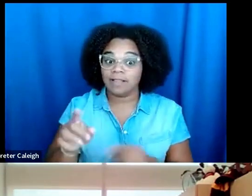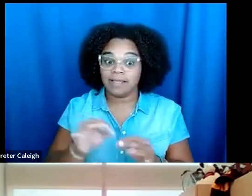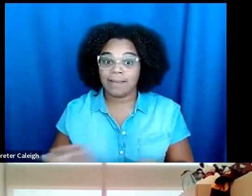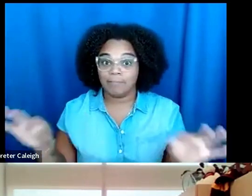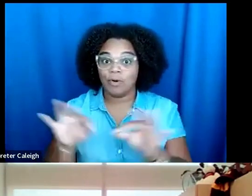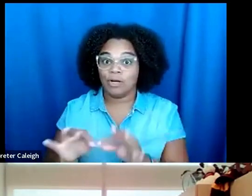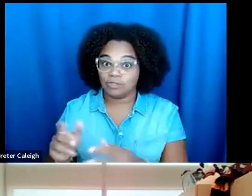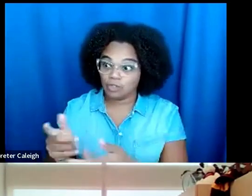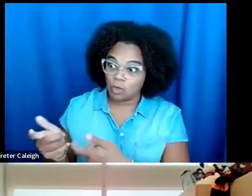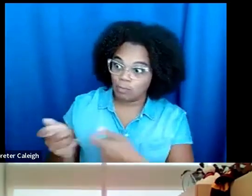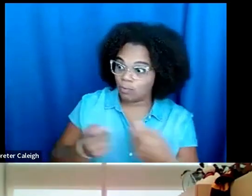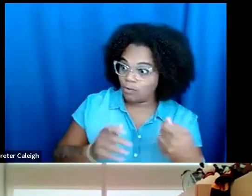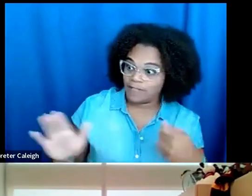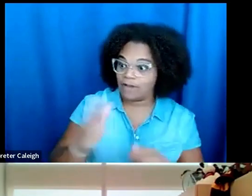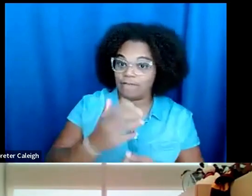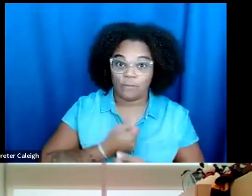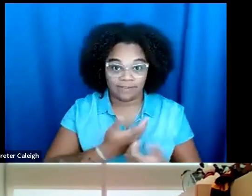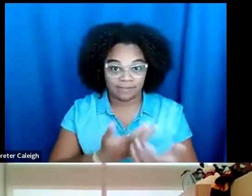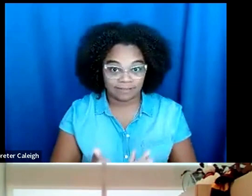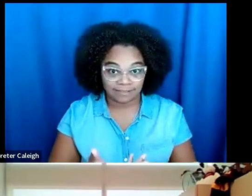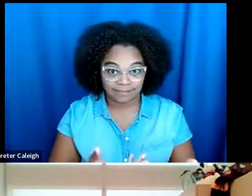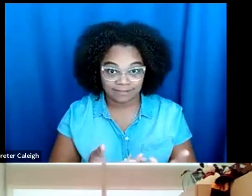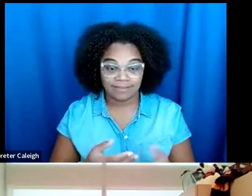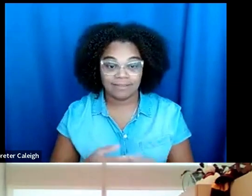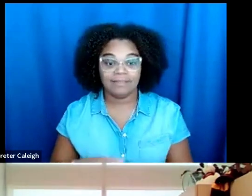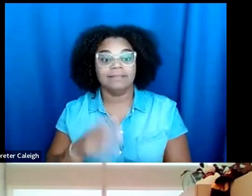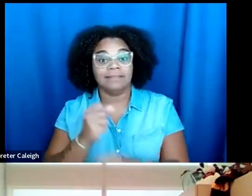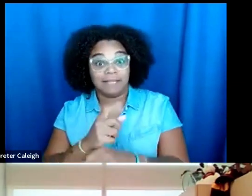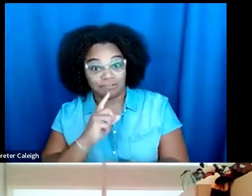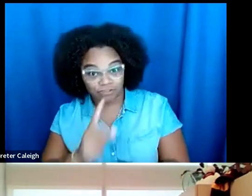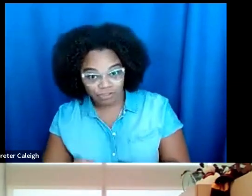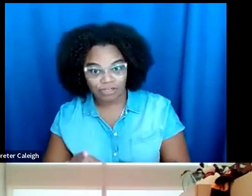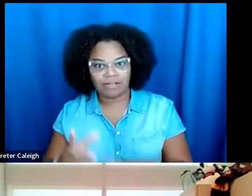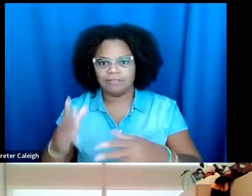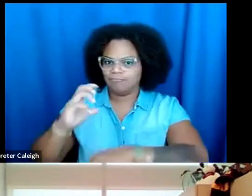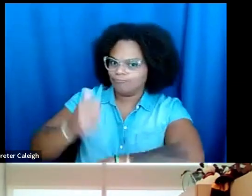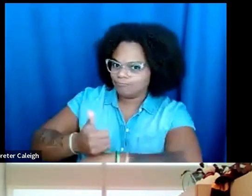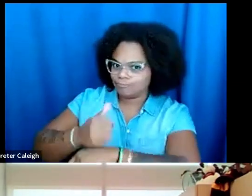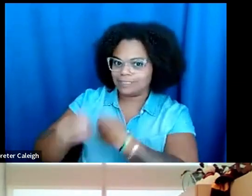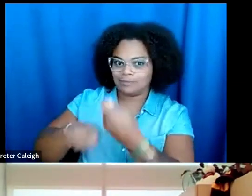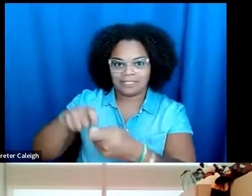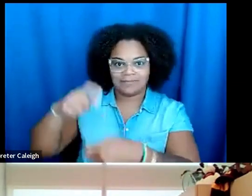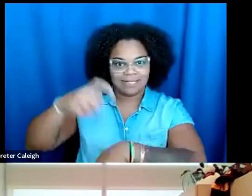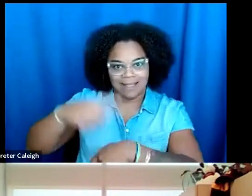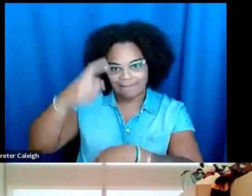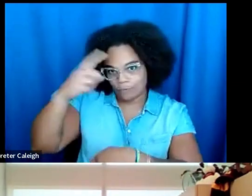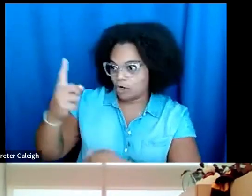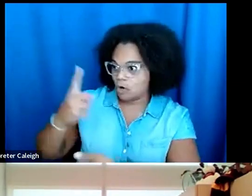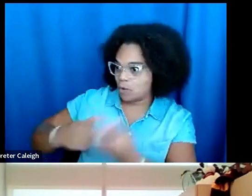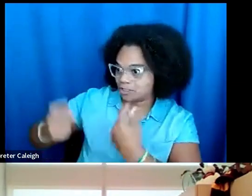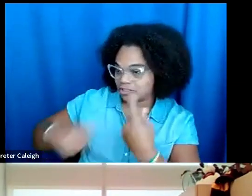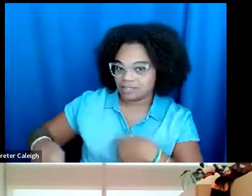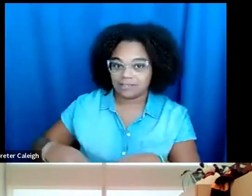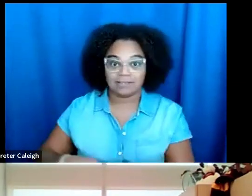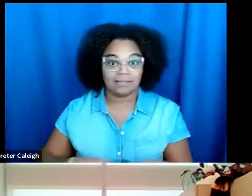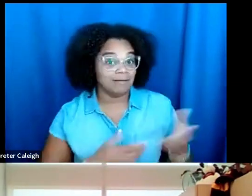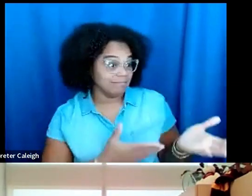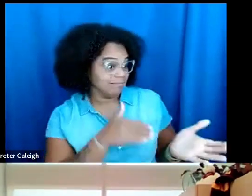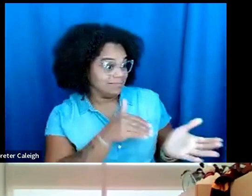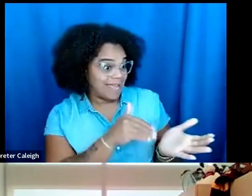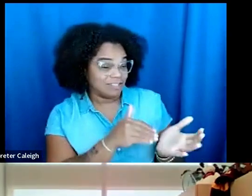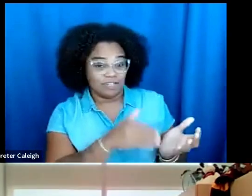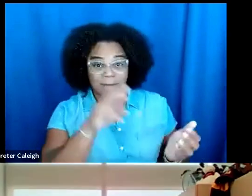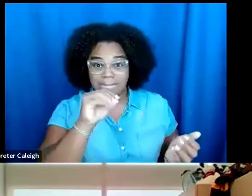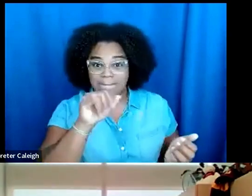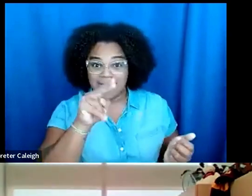out. So making sure that there were time for questions, time for people to maybe slow down Dr. Manning and what he's talking